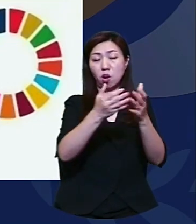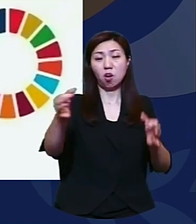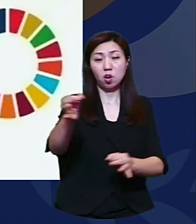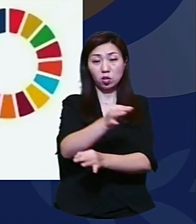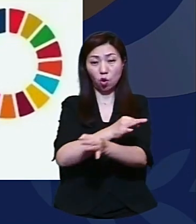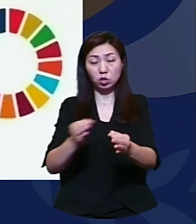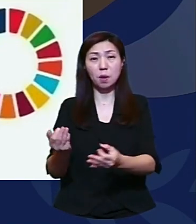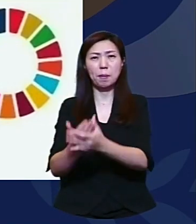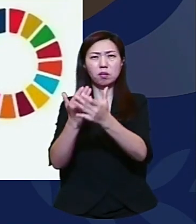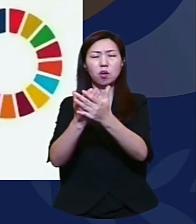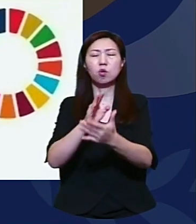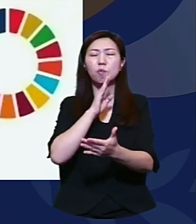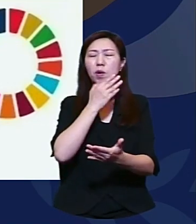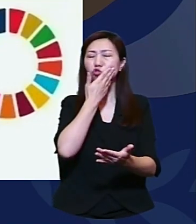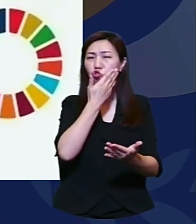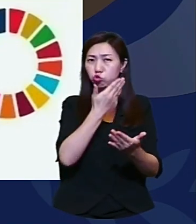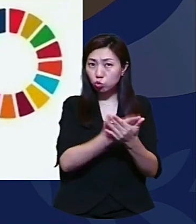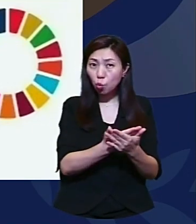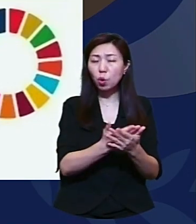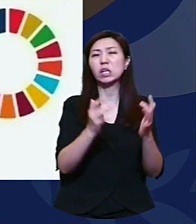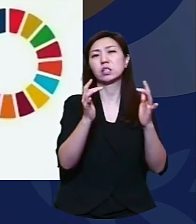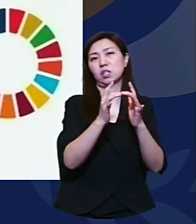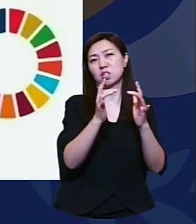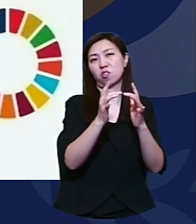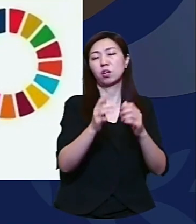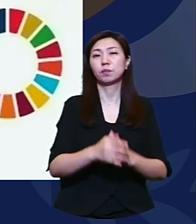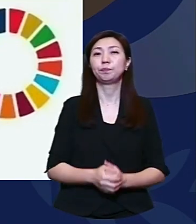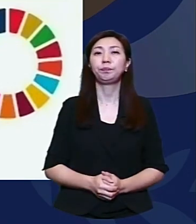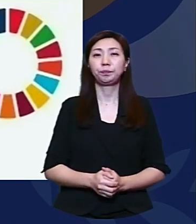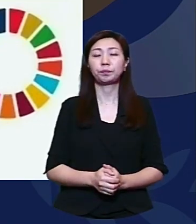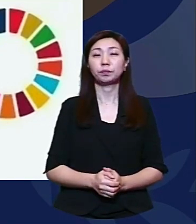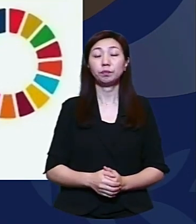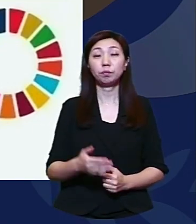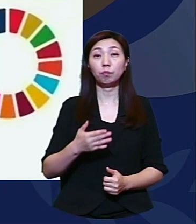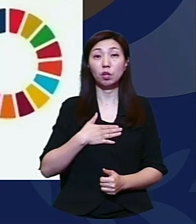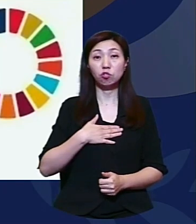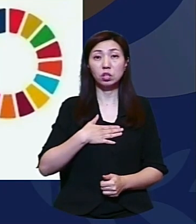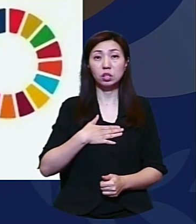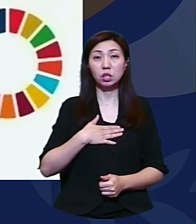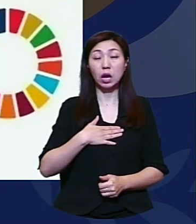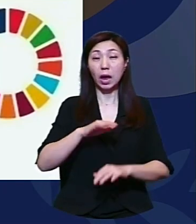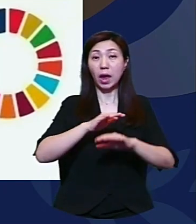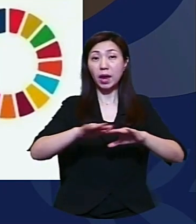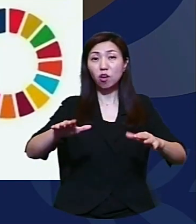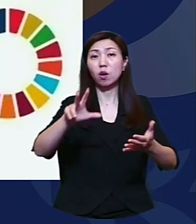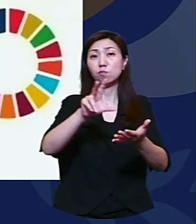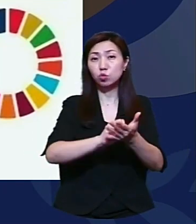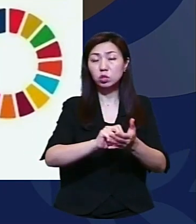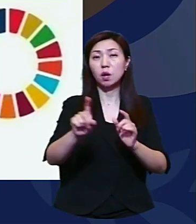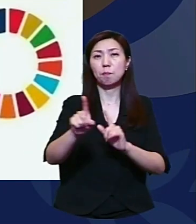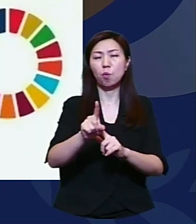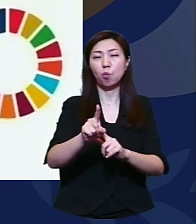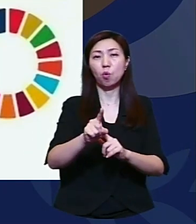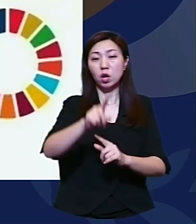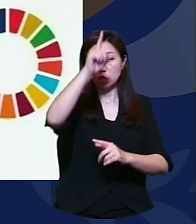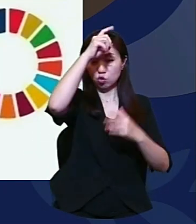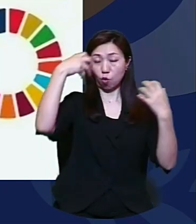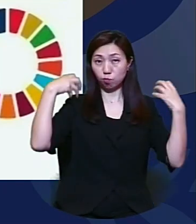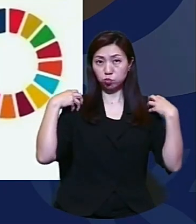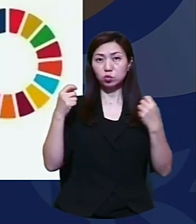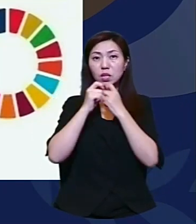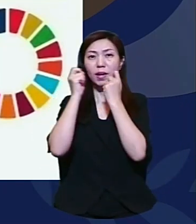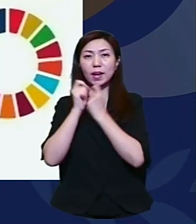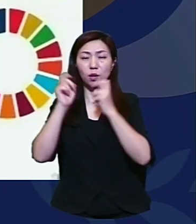that the scale of the challenge before us means that no player, be it government or private sector, is going to be able to do this